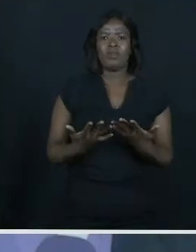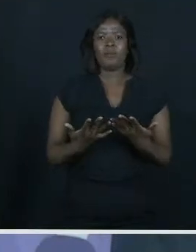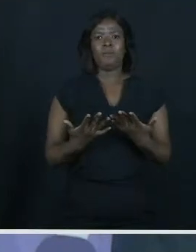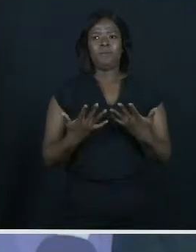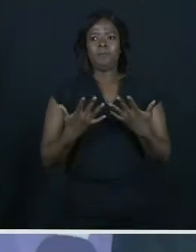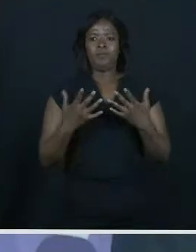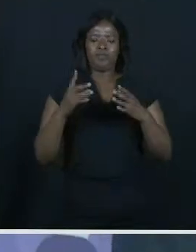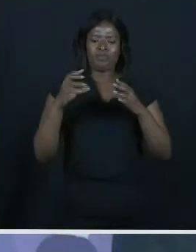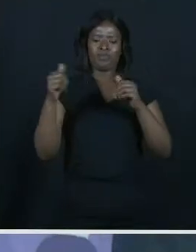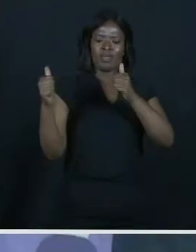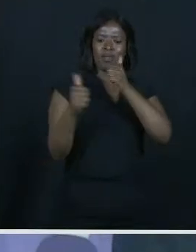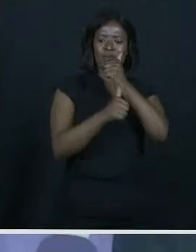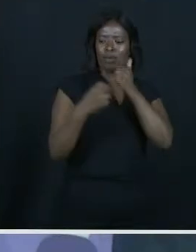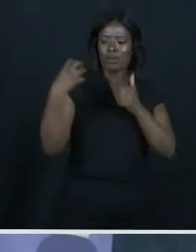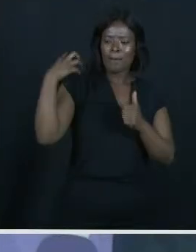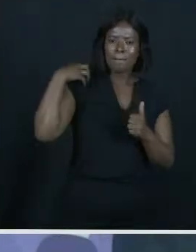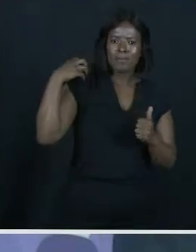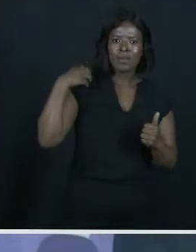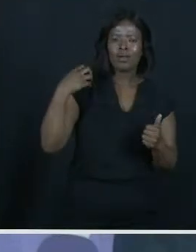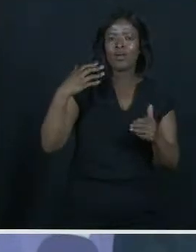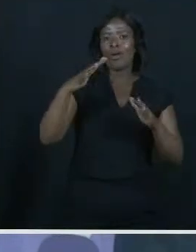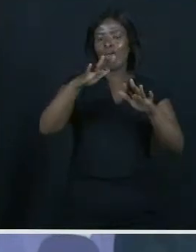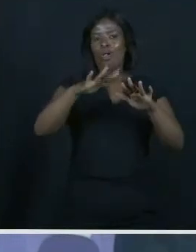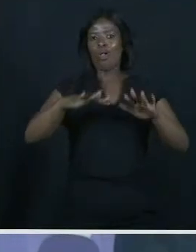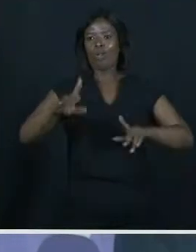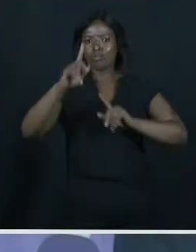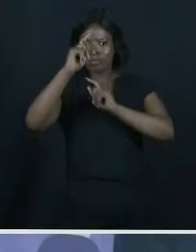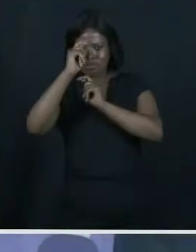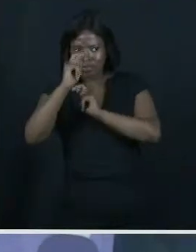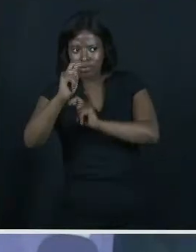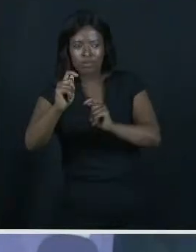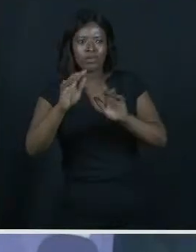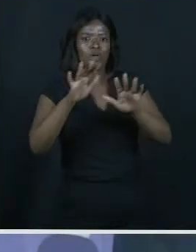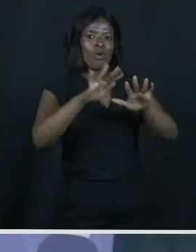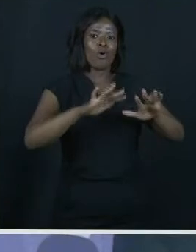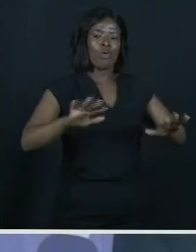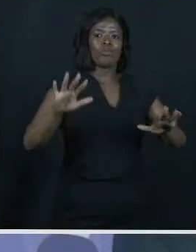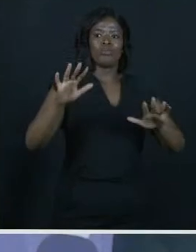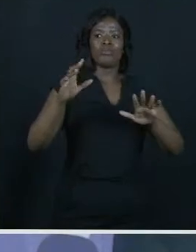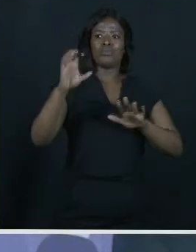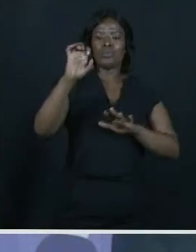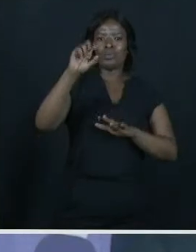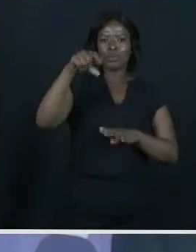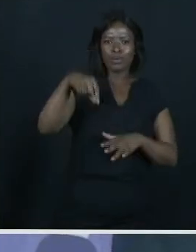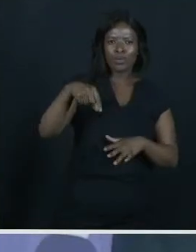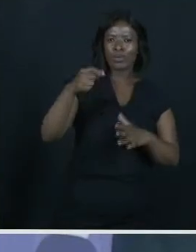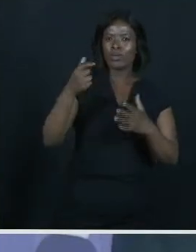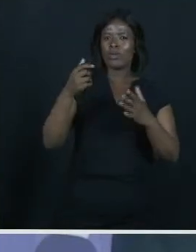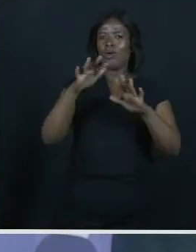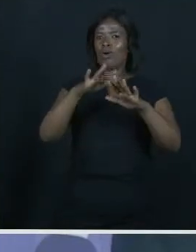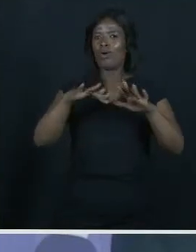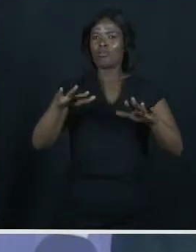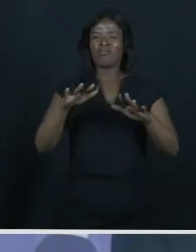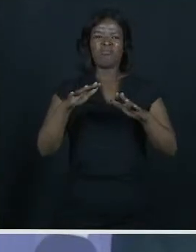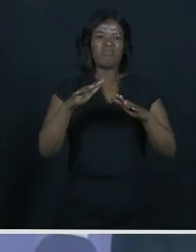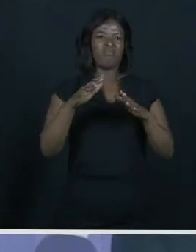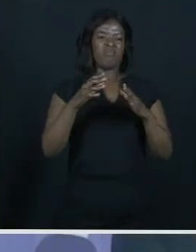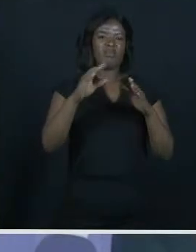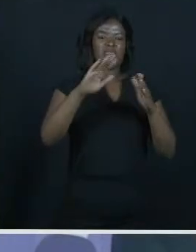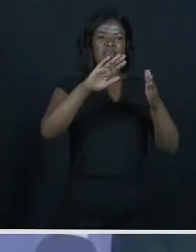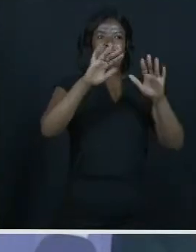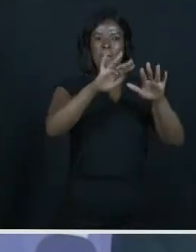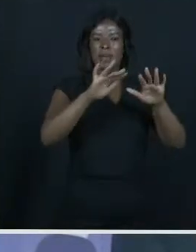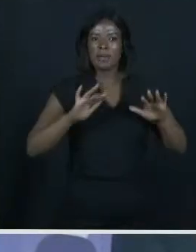ministers, deputy ministers, excellencies, members of the Executive Council, members of civil society,